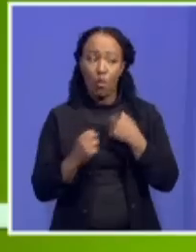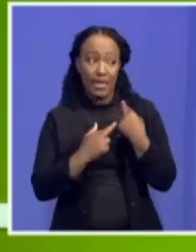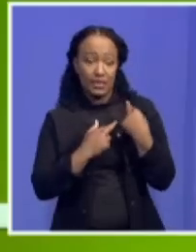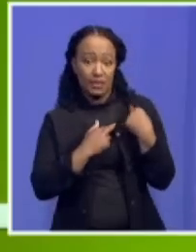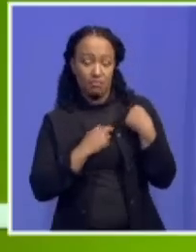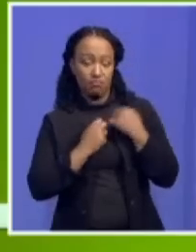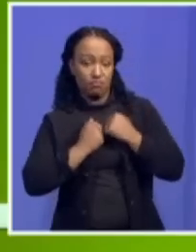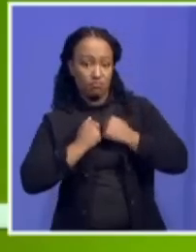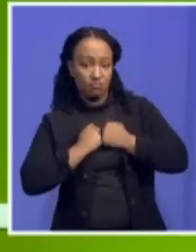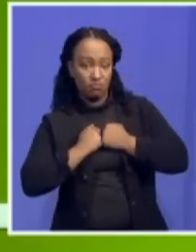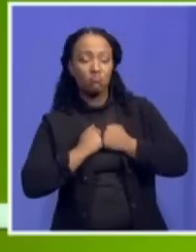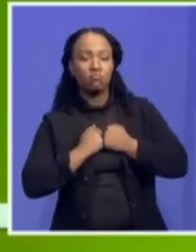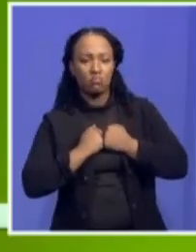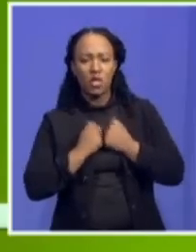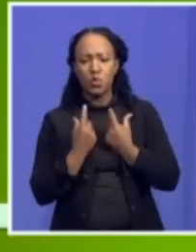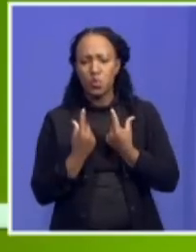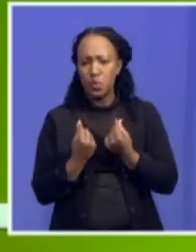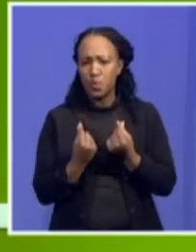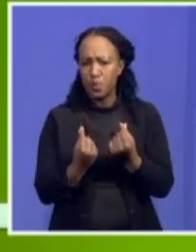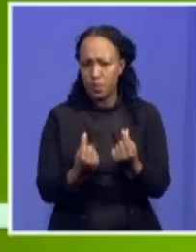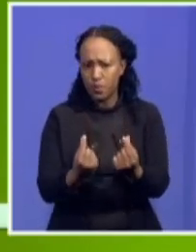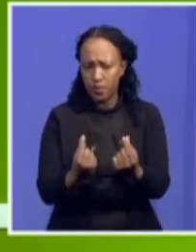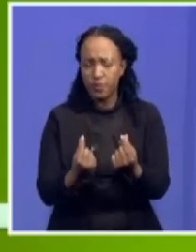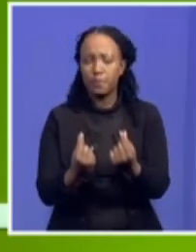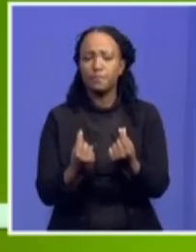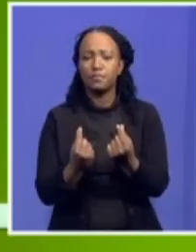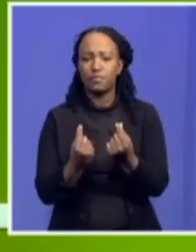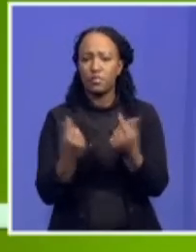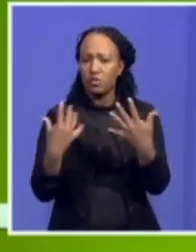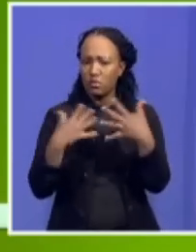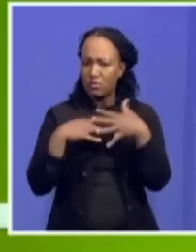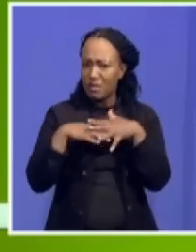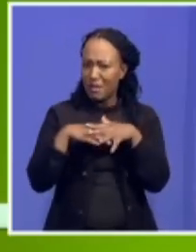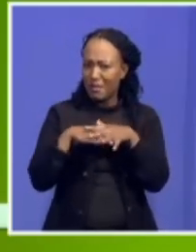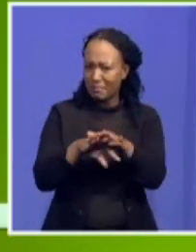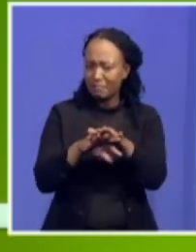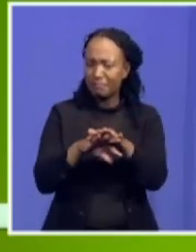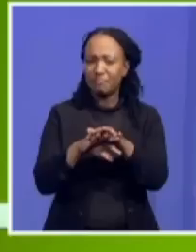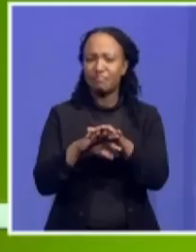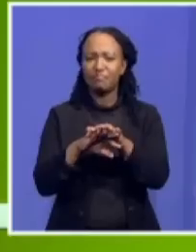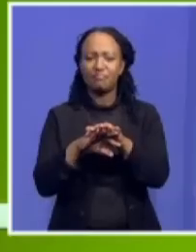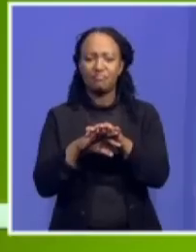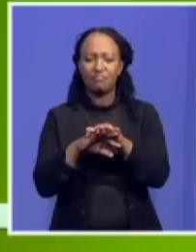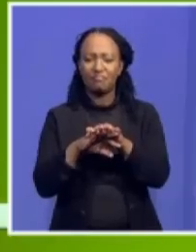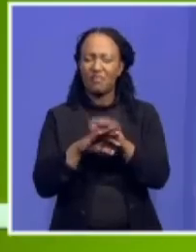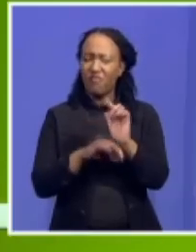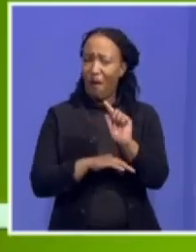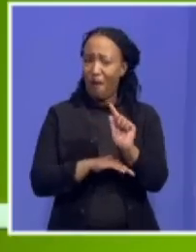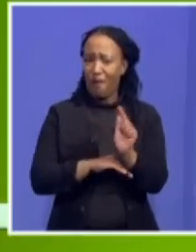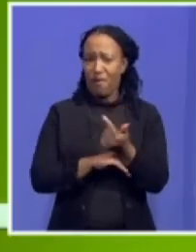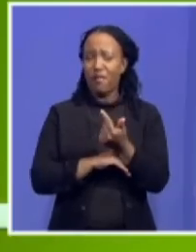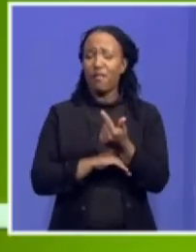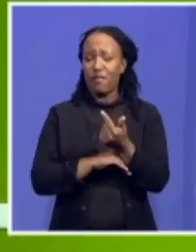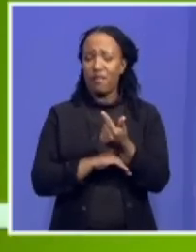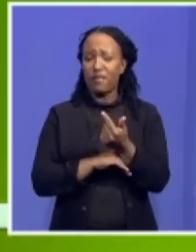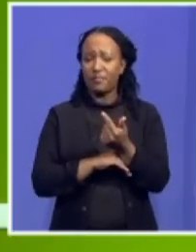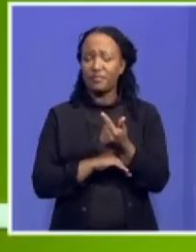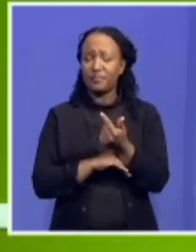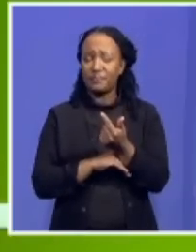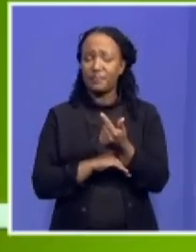responsibilities and to implement all